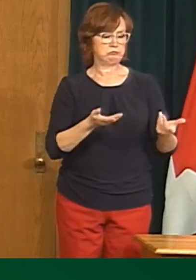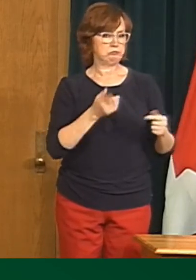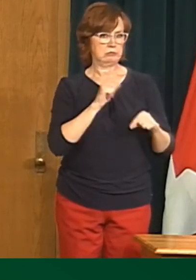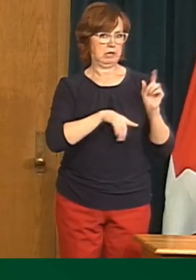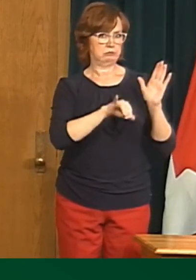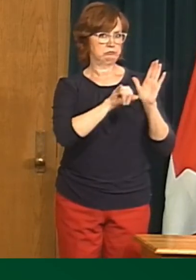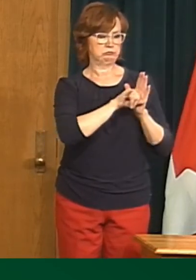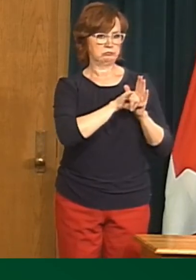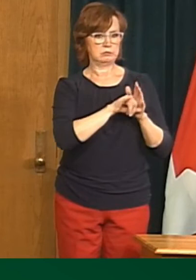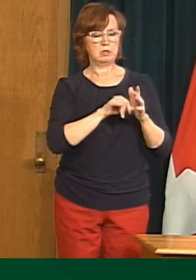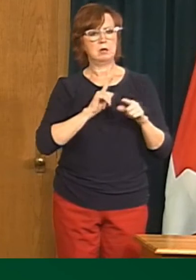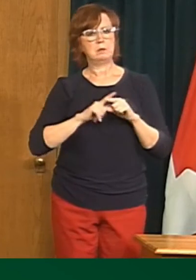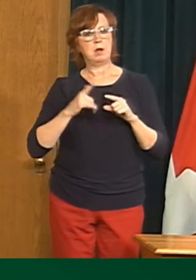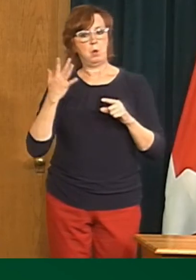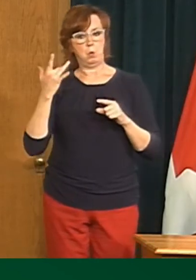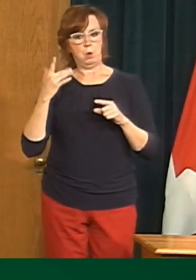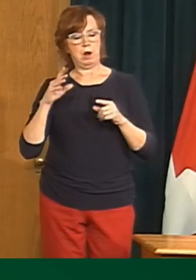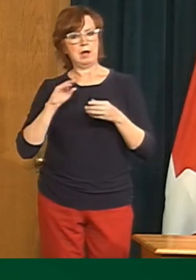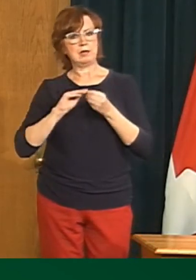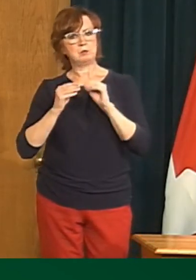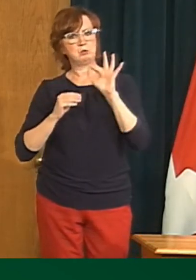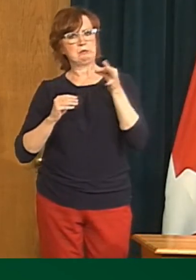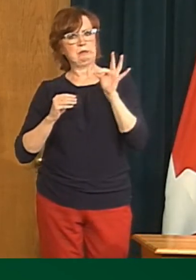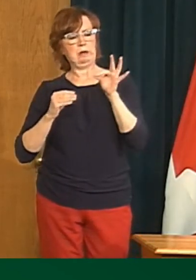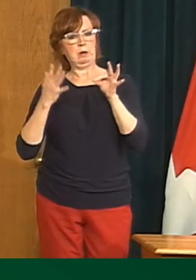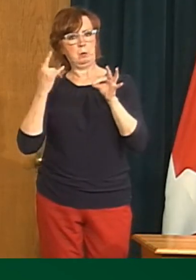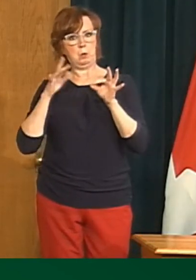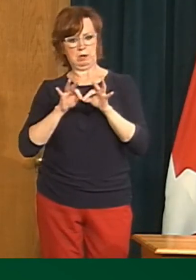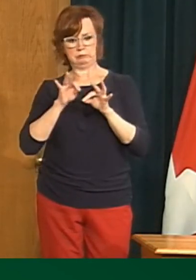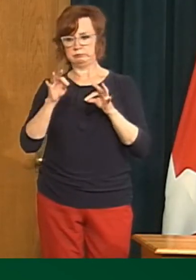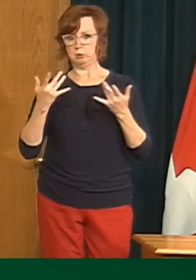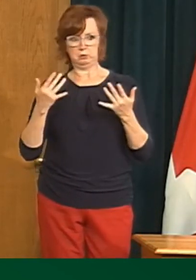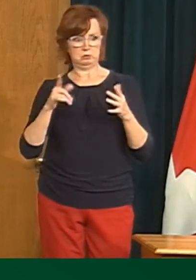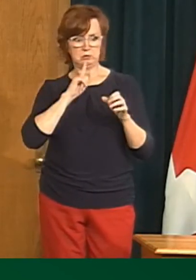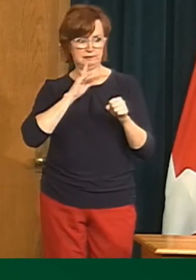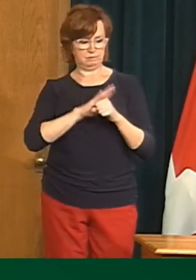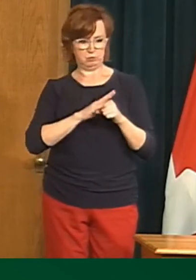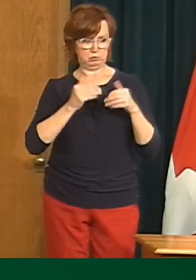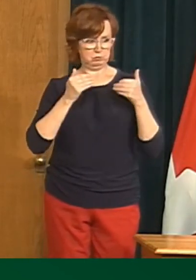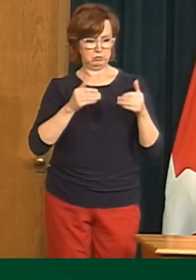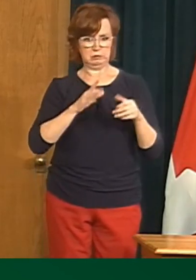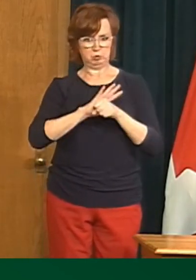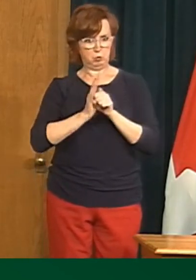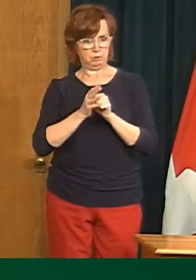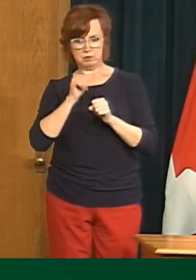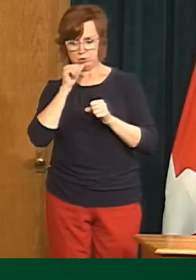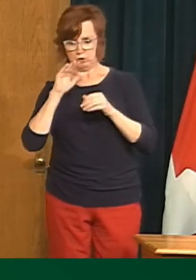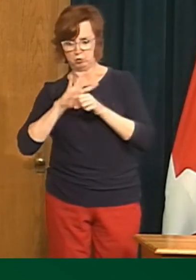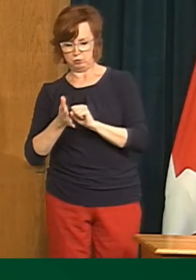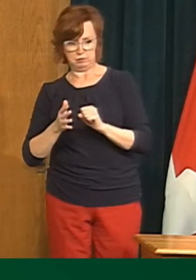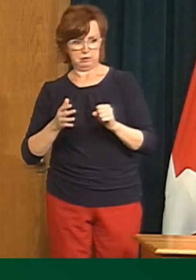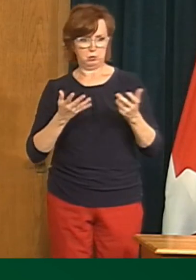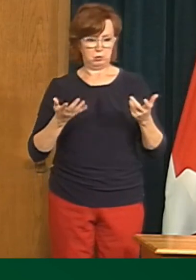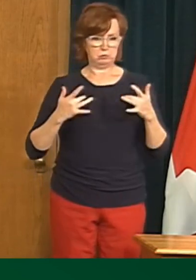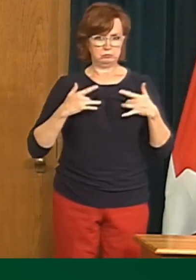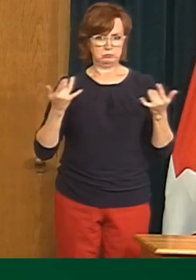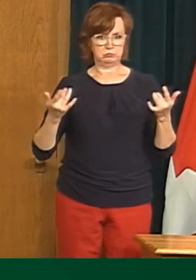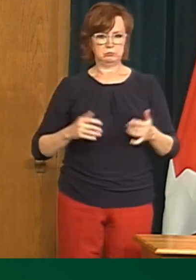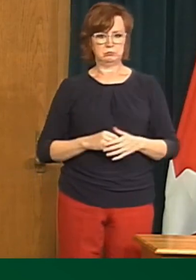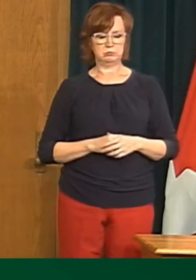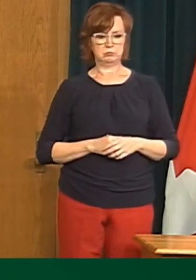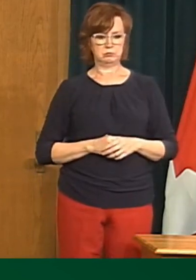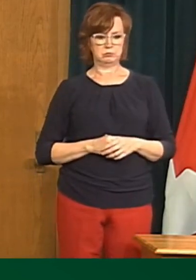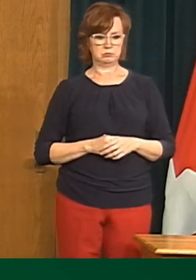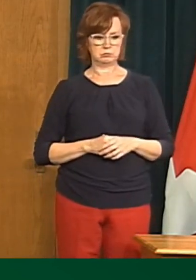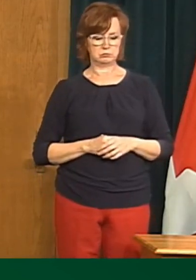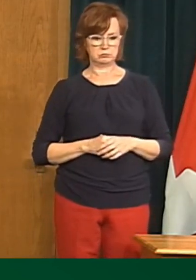to having that death, the public health follow-up on the individual, having it put